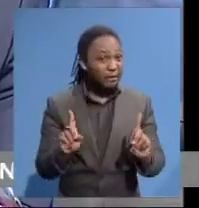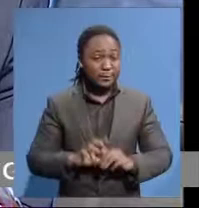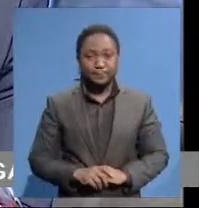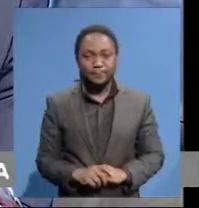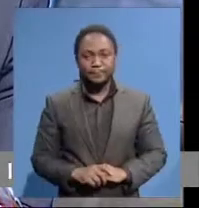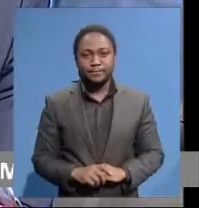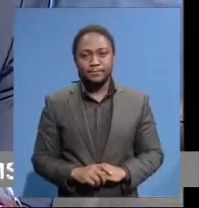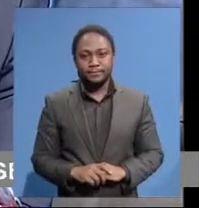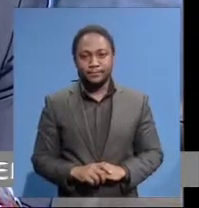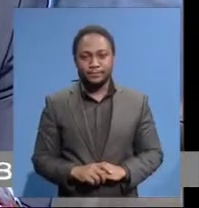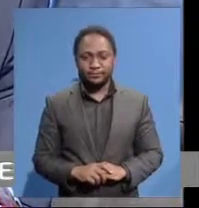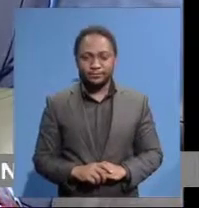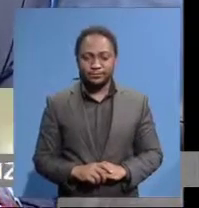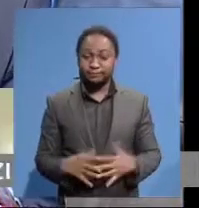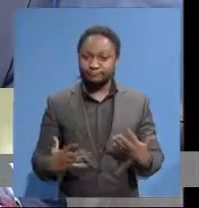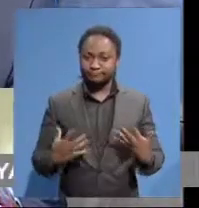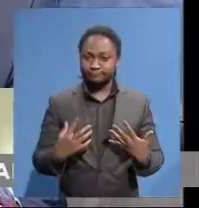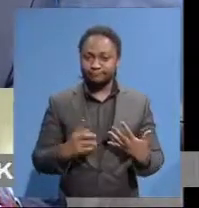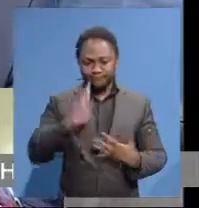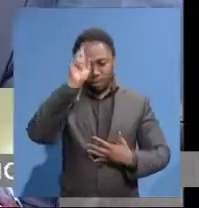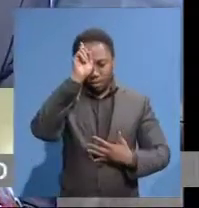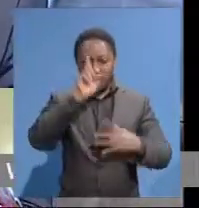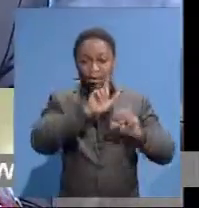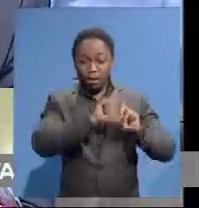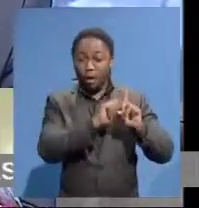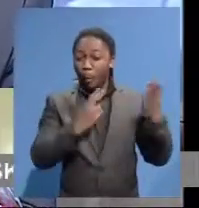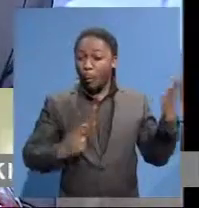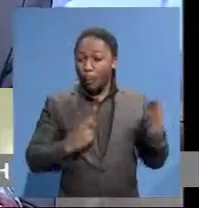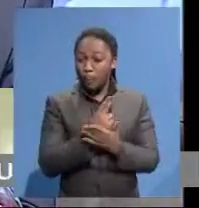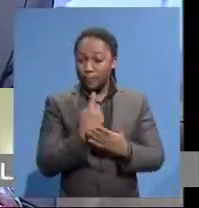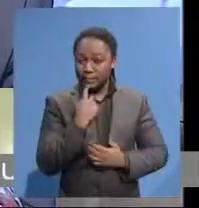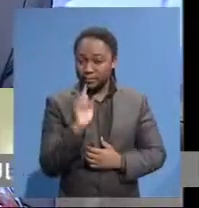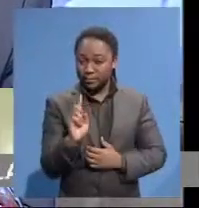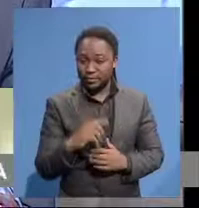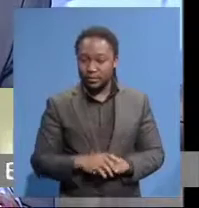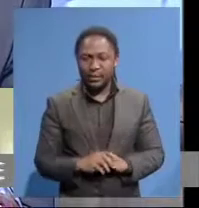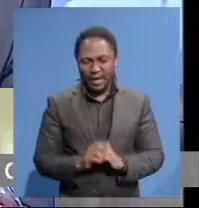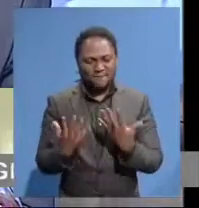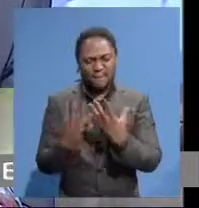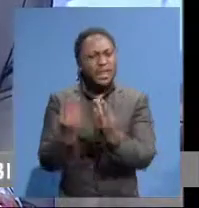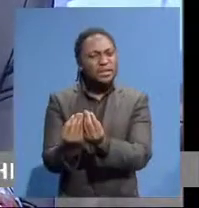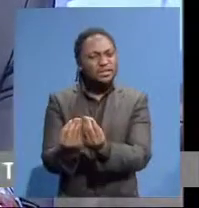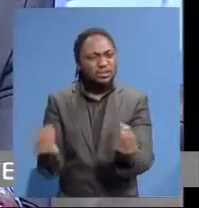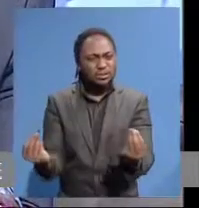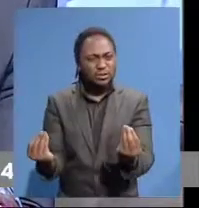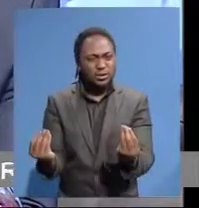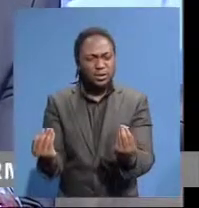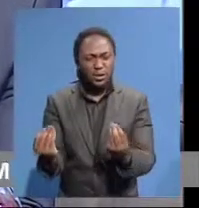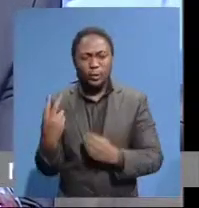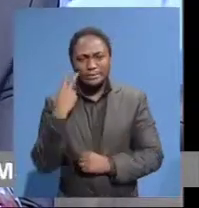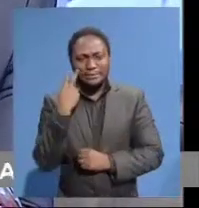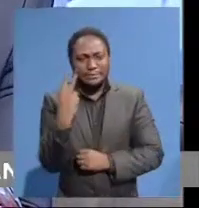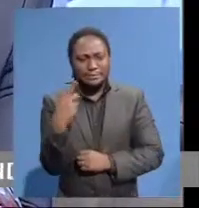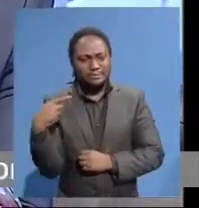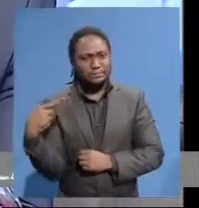can honestly say, say right now that coming to children, you can tell and you can see